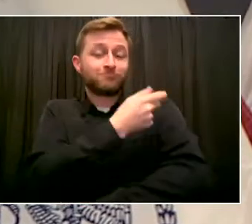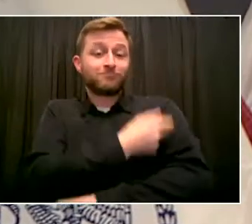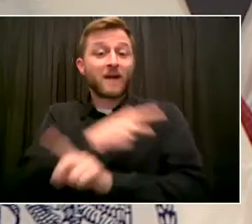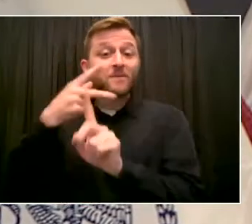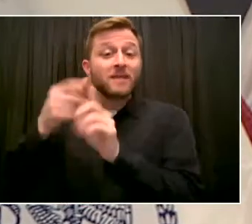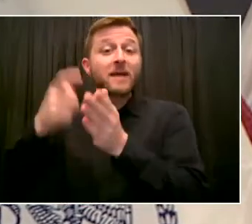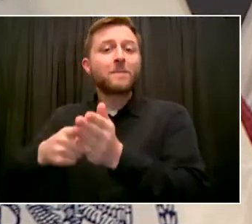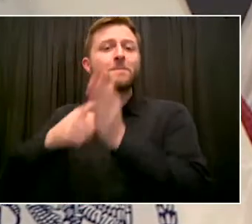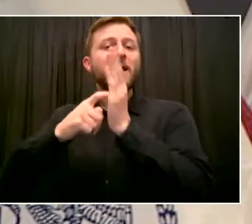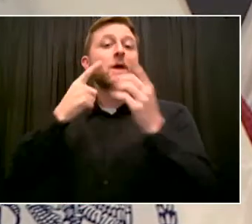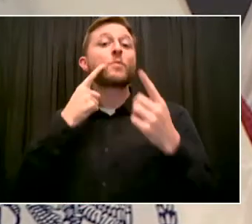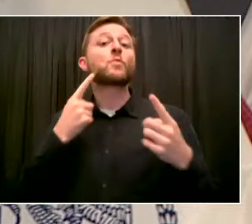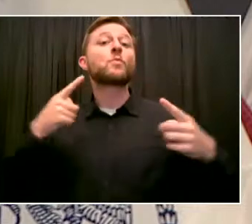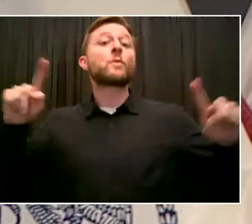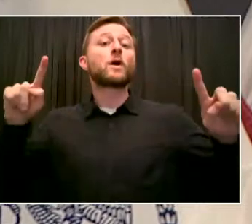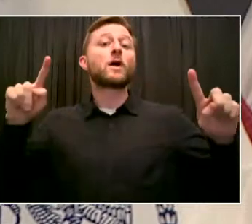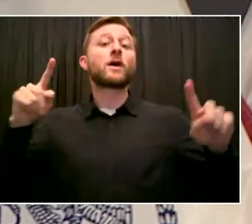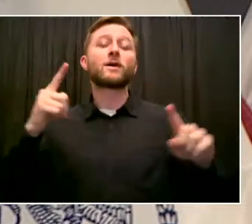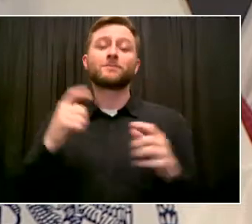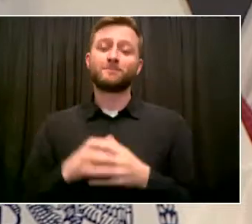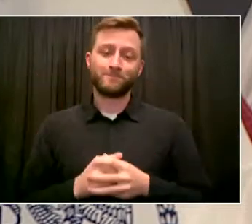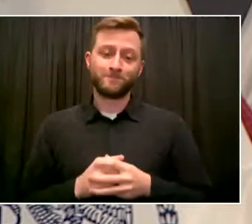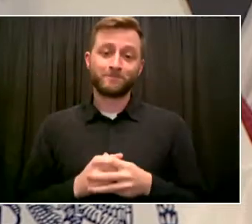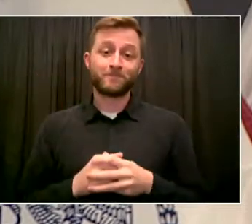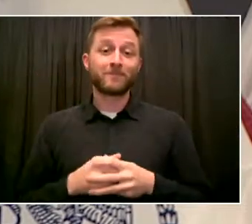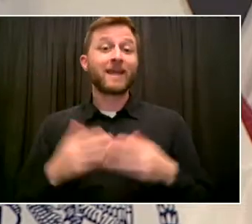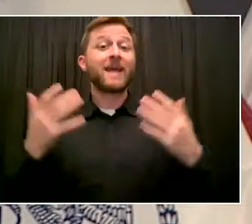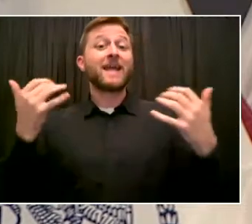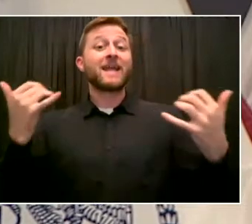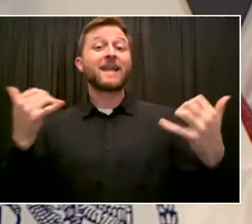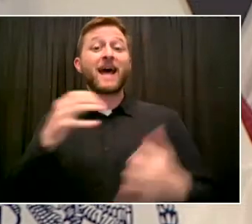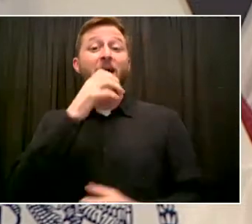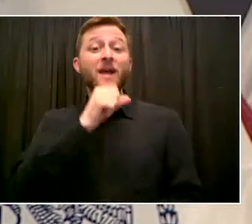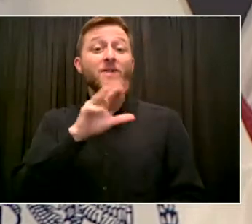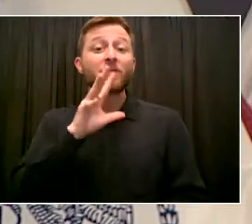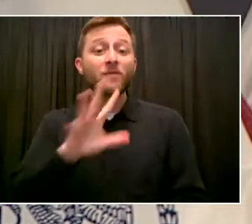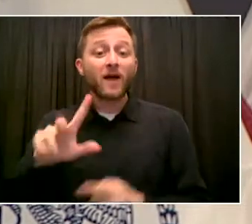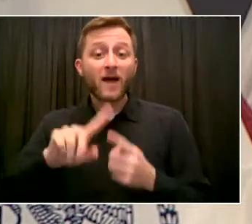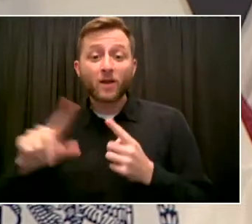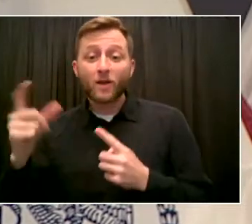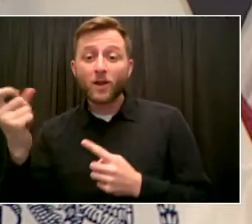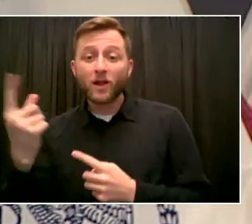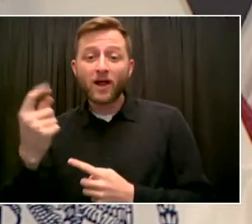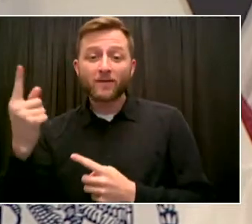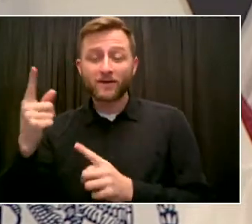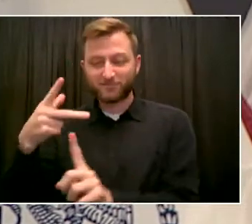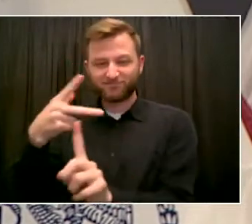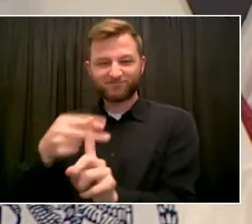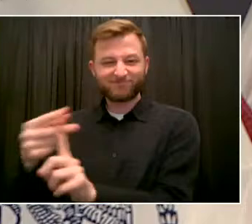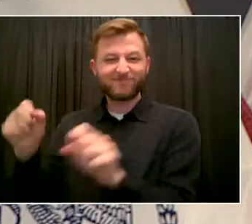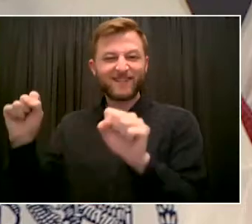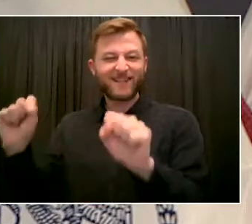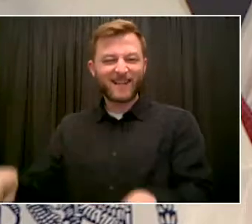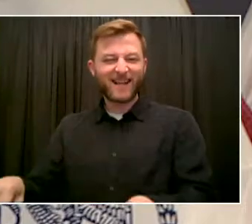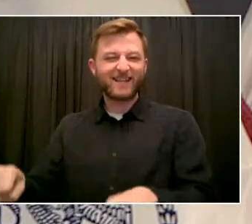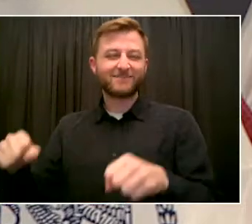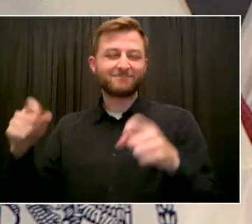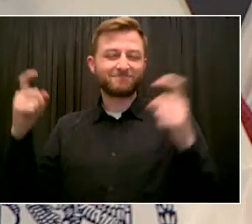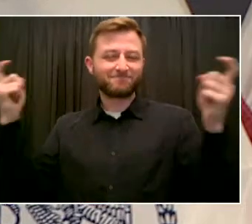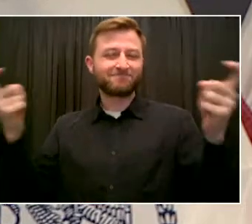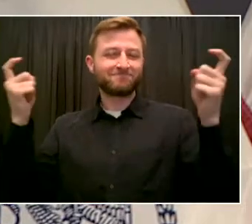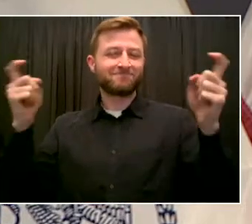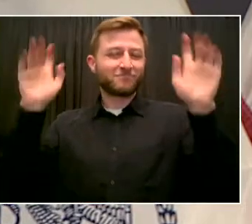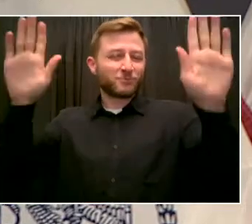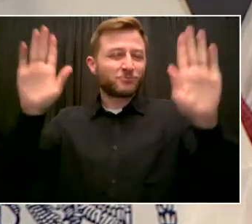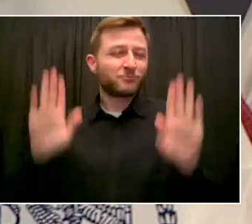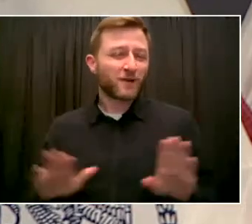5 to 11-year-olds. This is really great news for the kids in New York City, for the families in New York City. And we have been seeing great